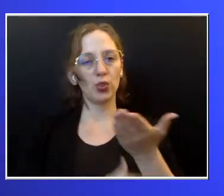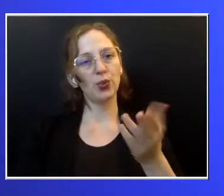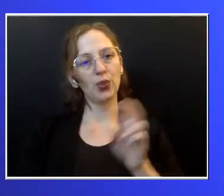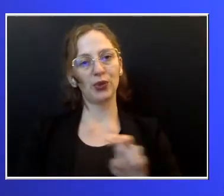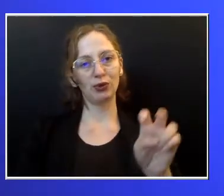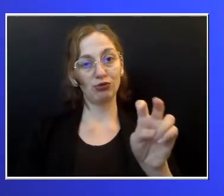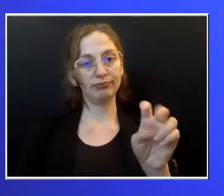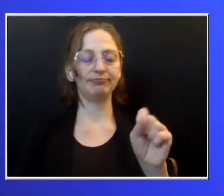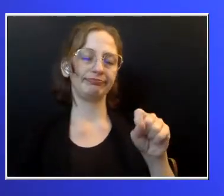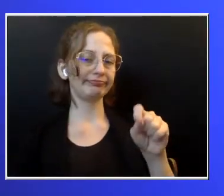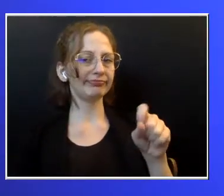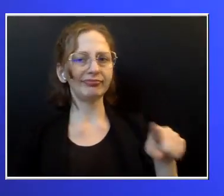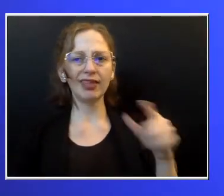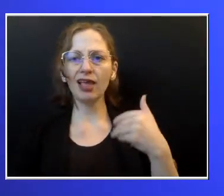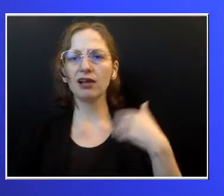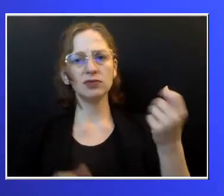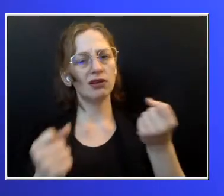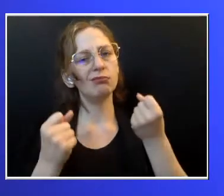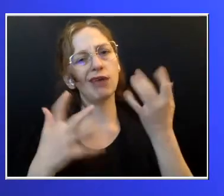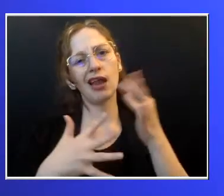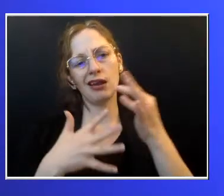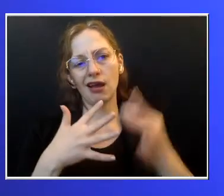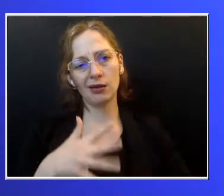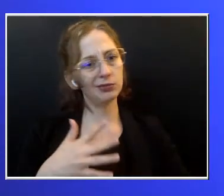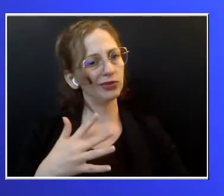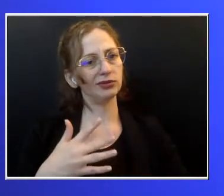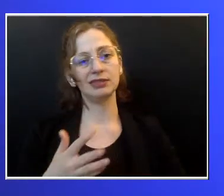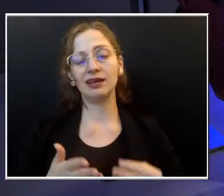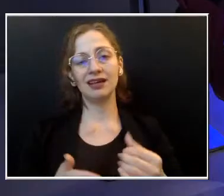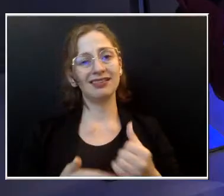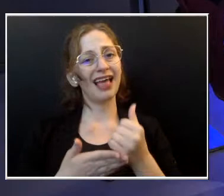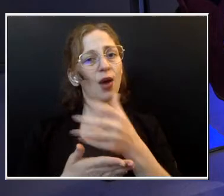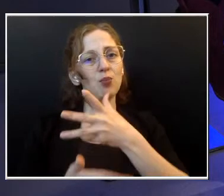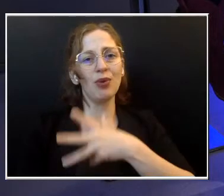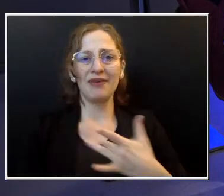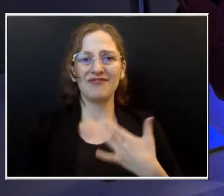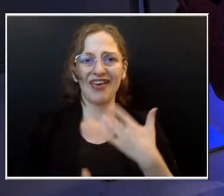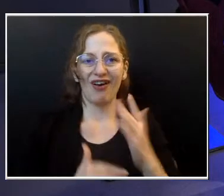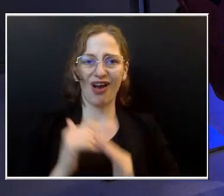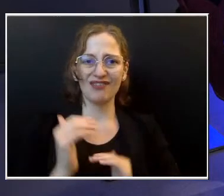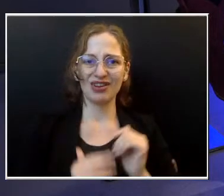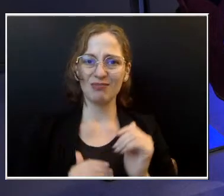feel more comfortable with what they. All right, let's see these gorgeous okay.